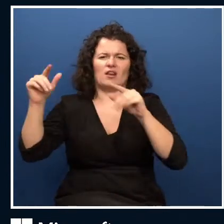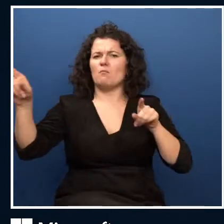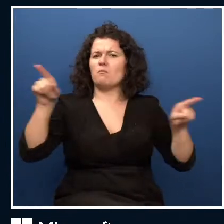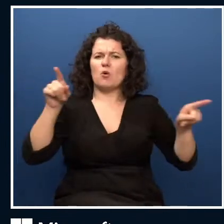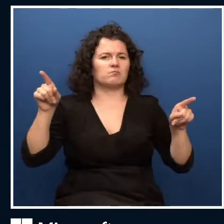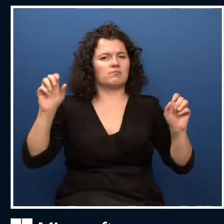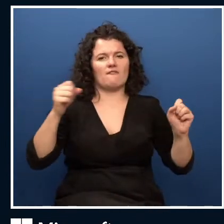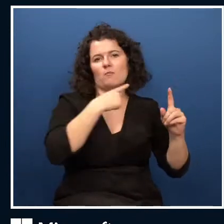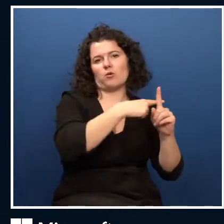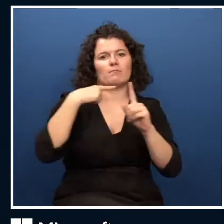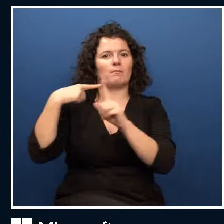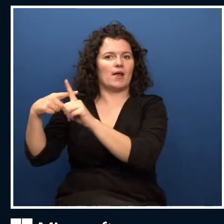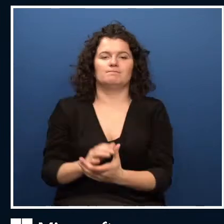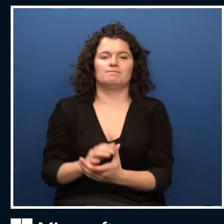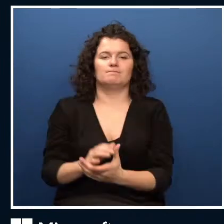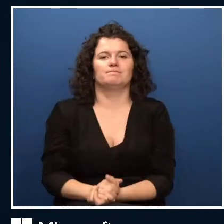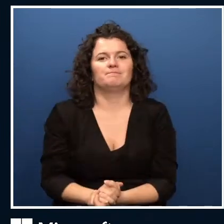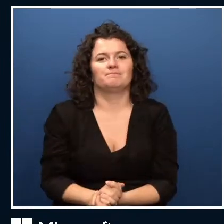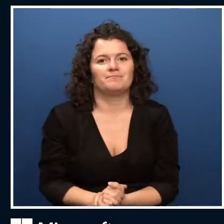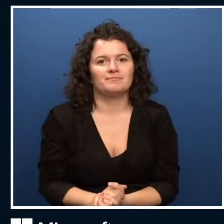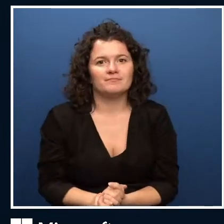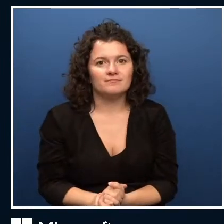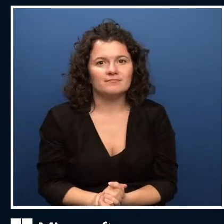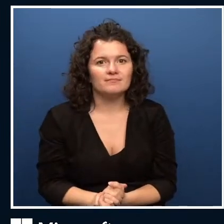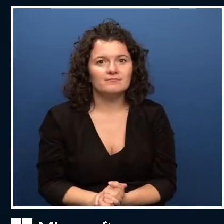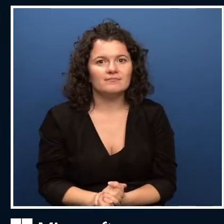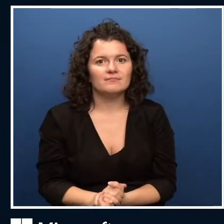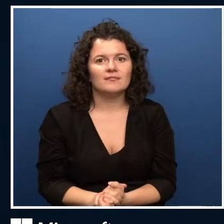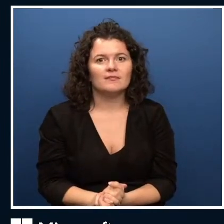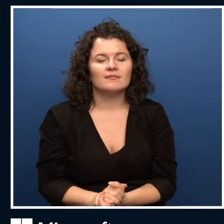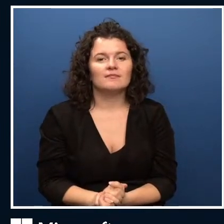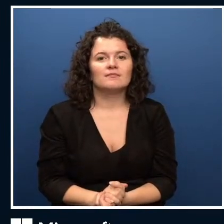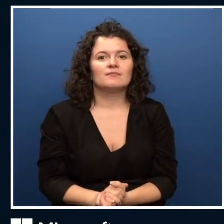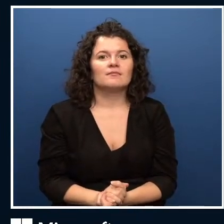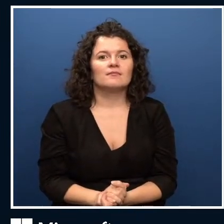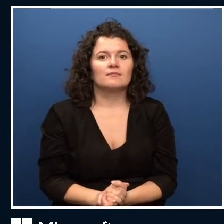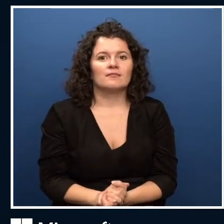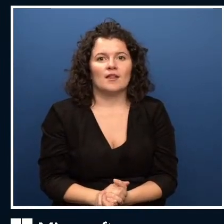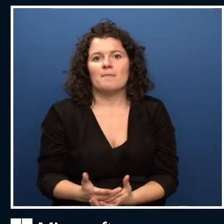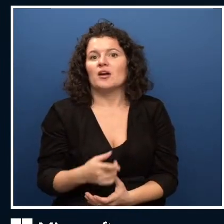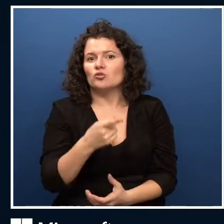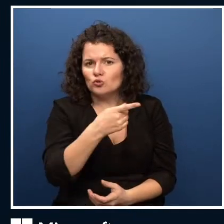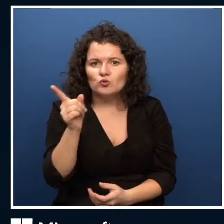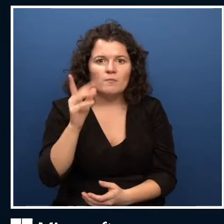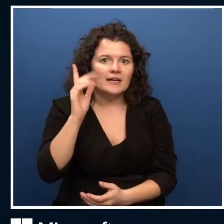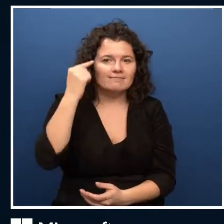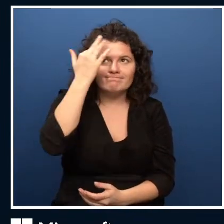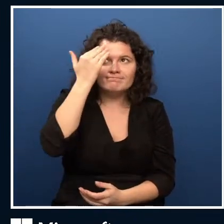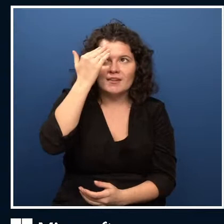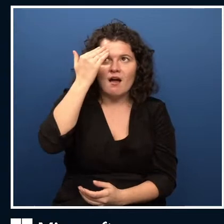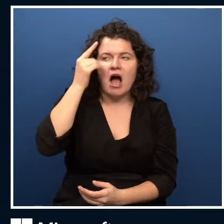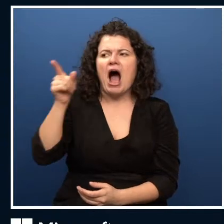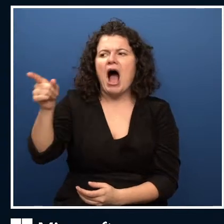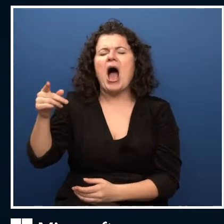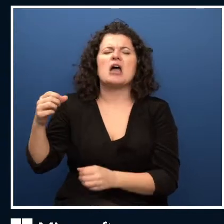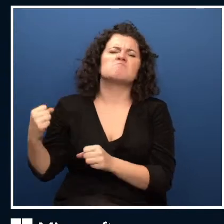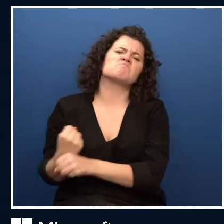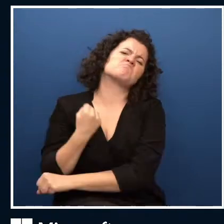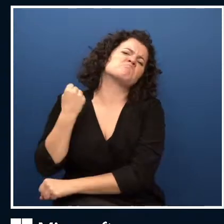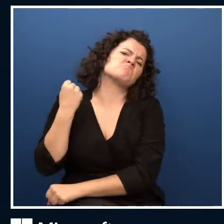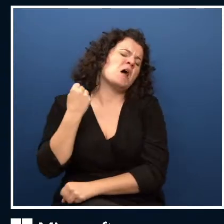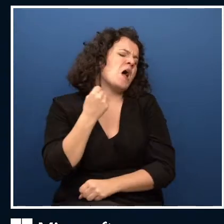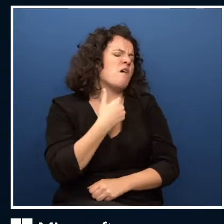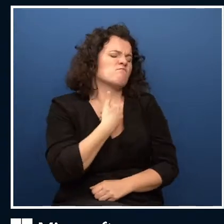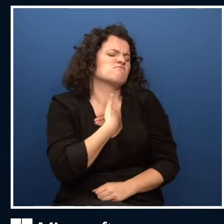for a beginner is like get something, right? You should not be in the thing that, oh, I am not getting big companies, so I should not go for startups. So do not be in